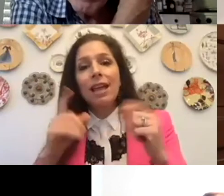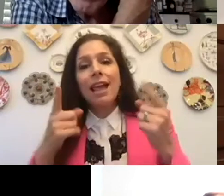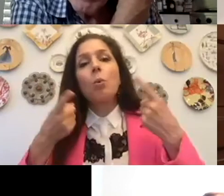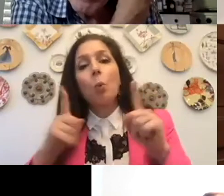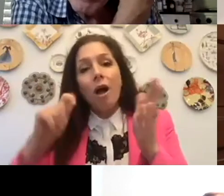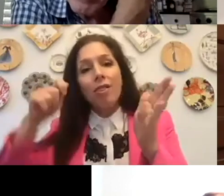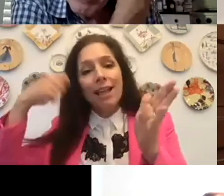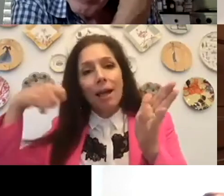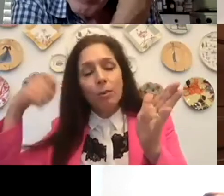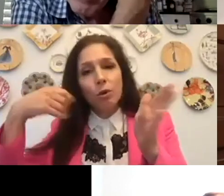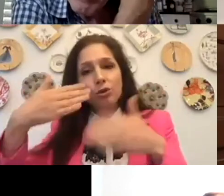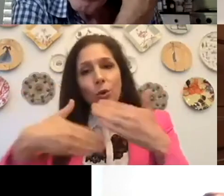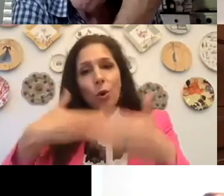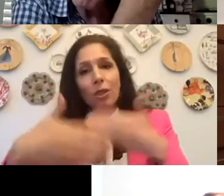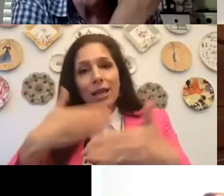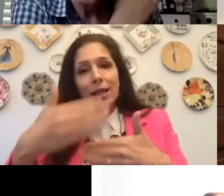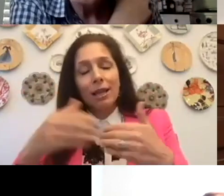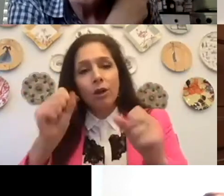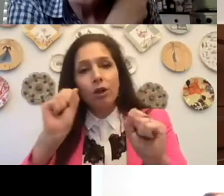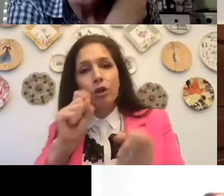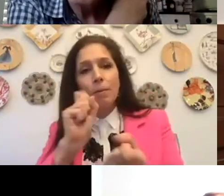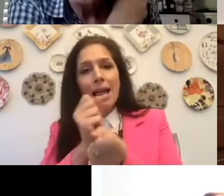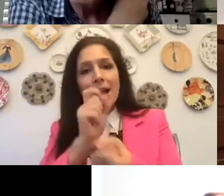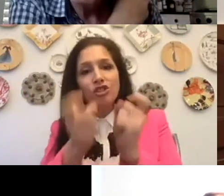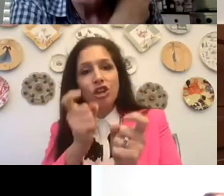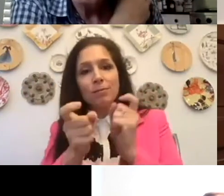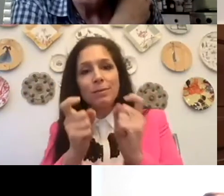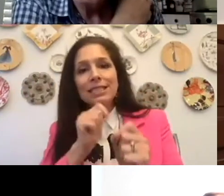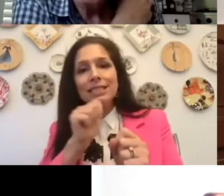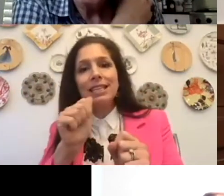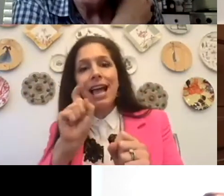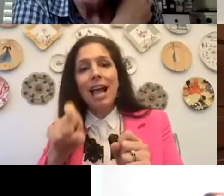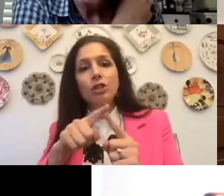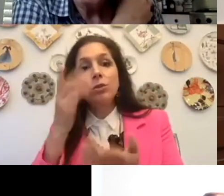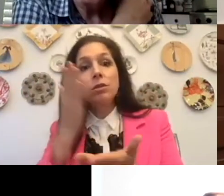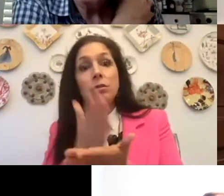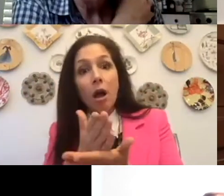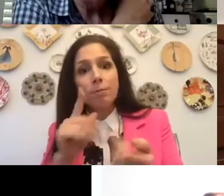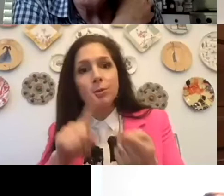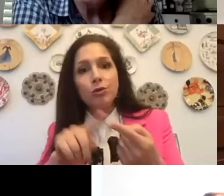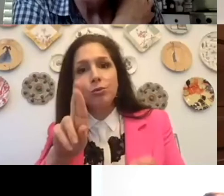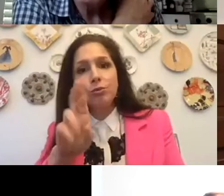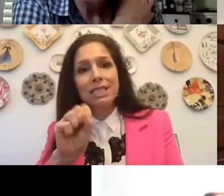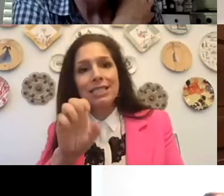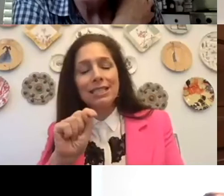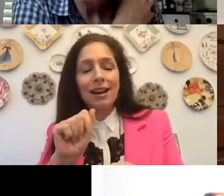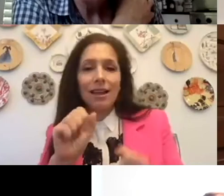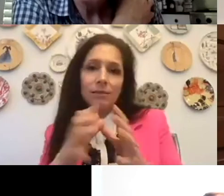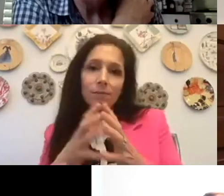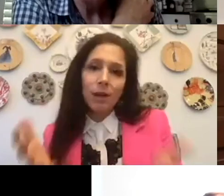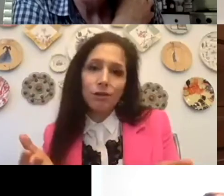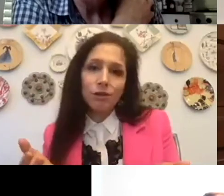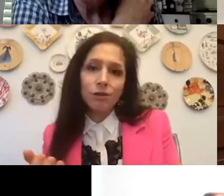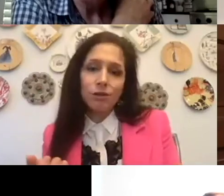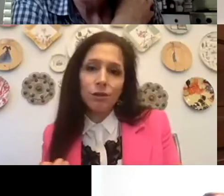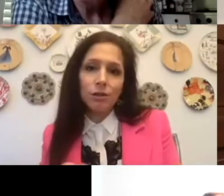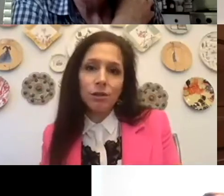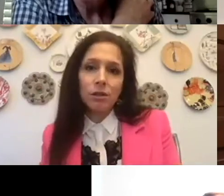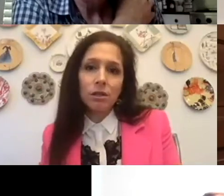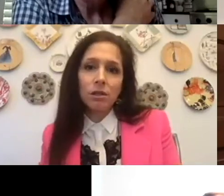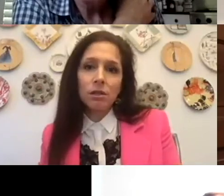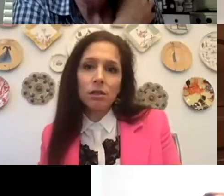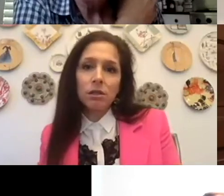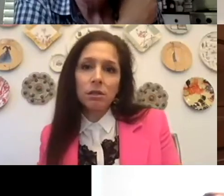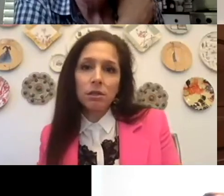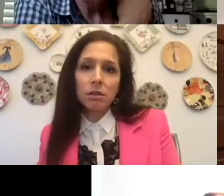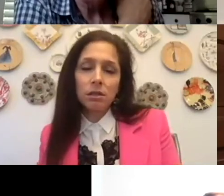of the crew so they could communicate while we were shooting. So we can make adjustments that didn't have to be made after we stopped.